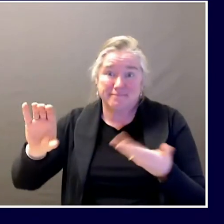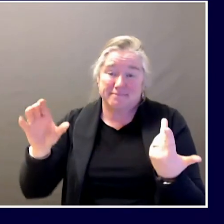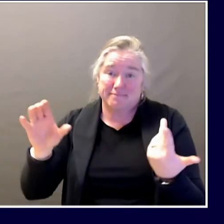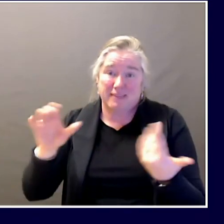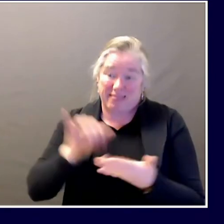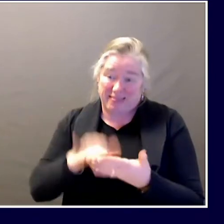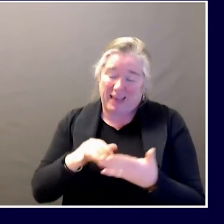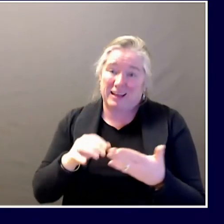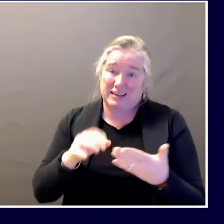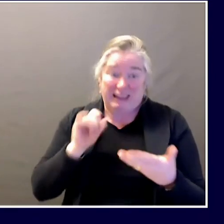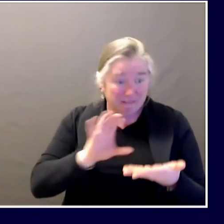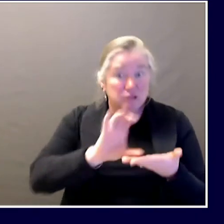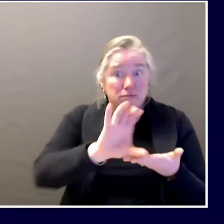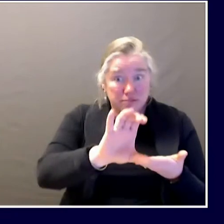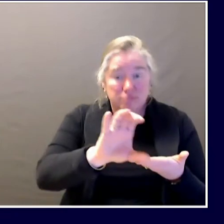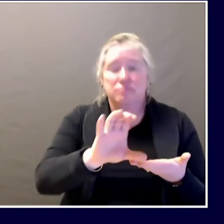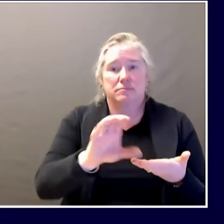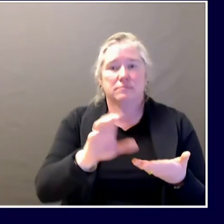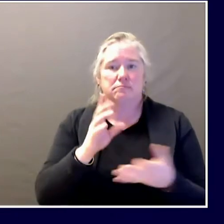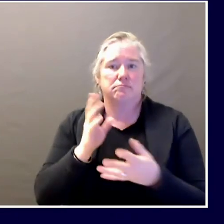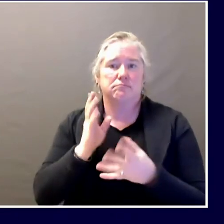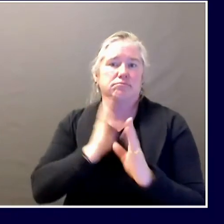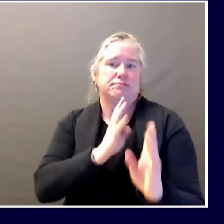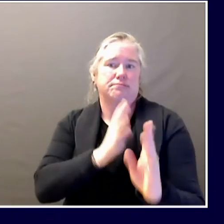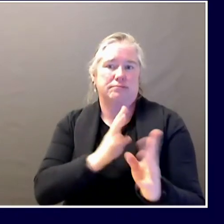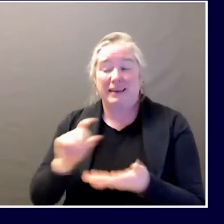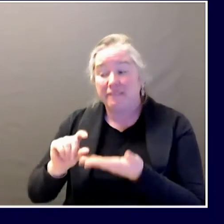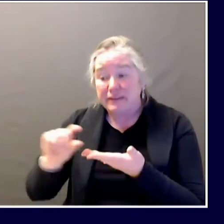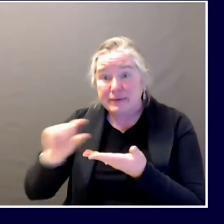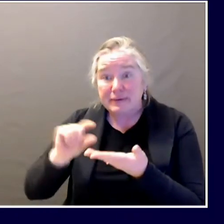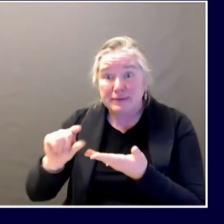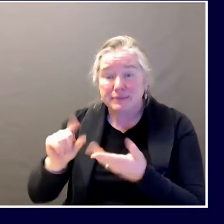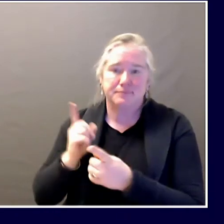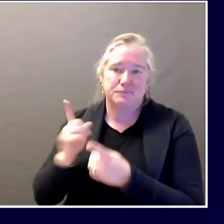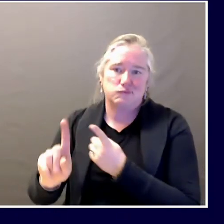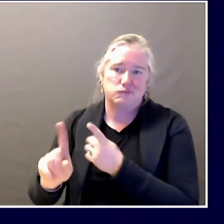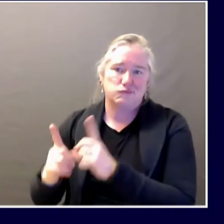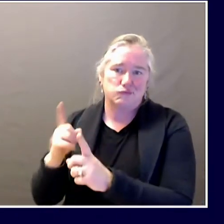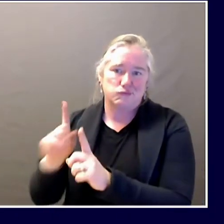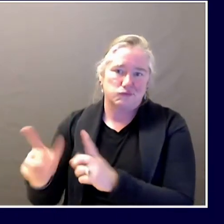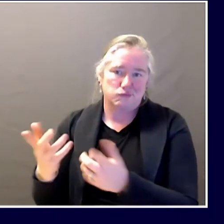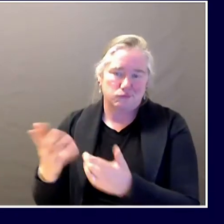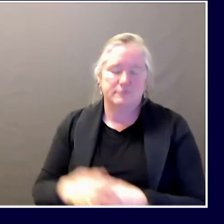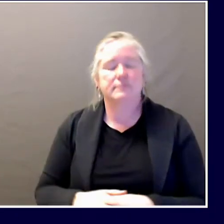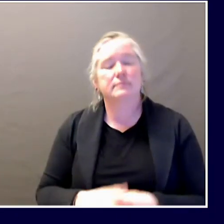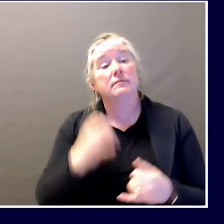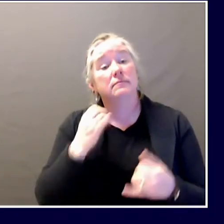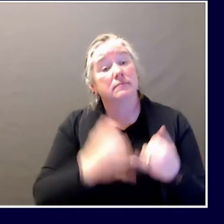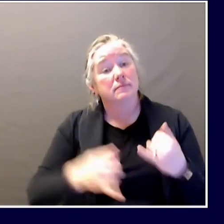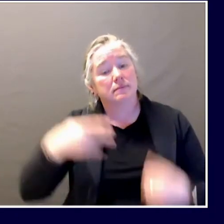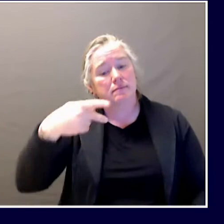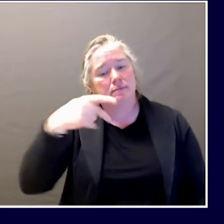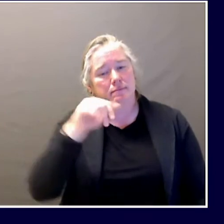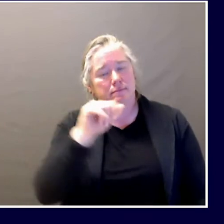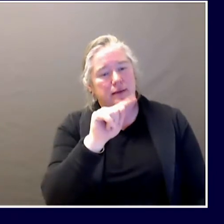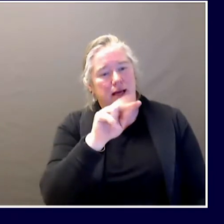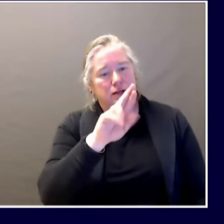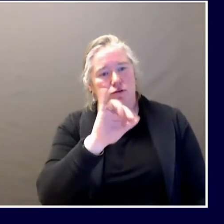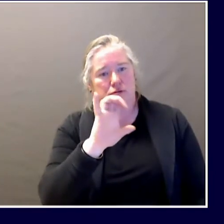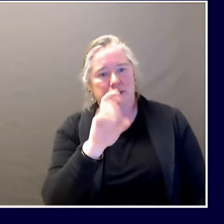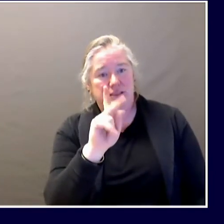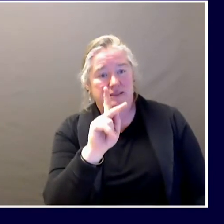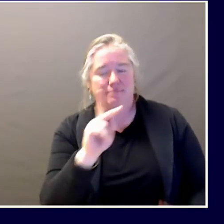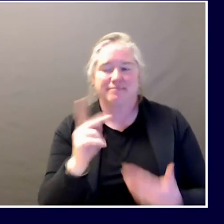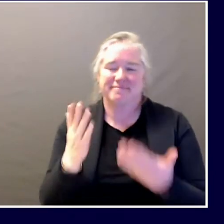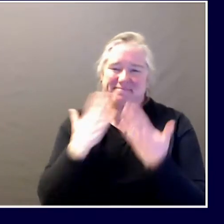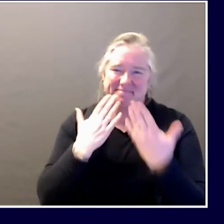All right, thank you. And the final question for the afternoon goes to Patrick Whittle. Thank you very